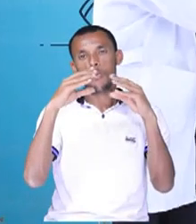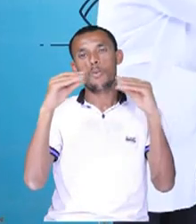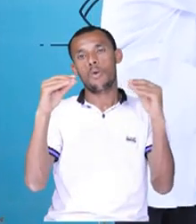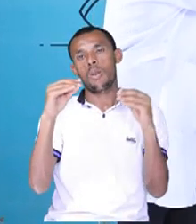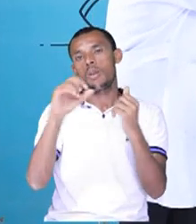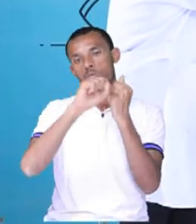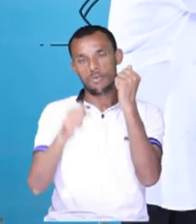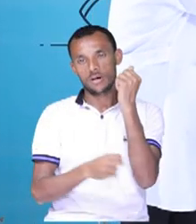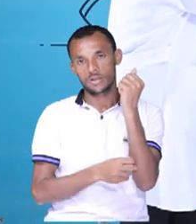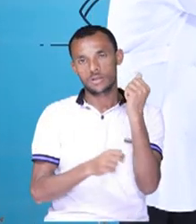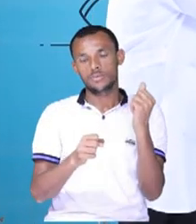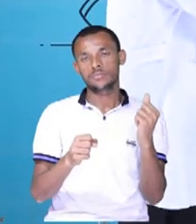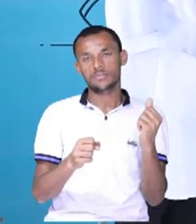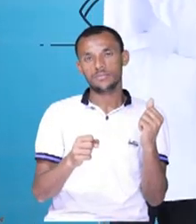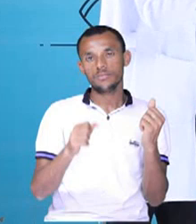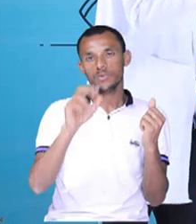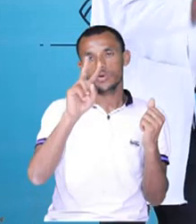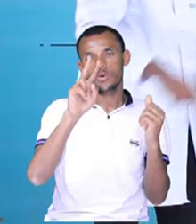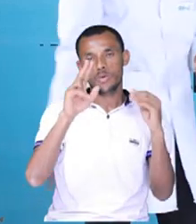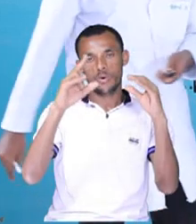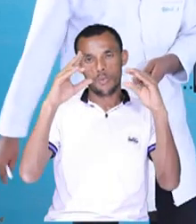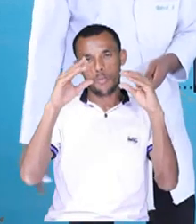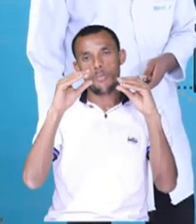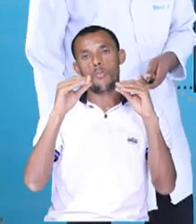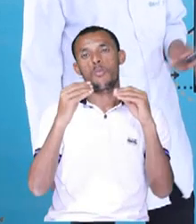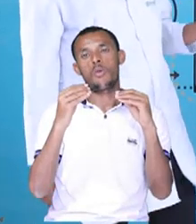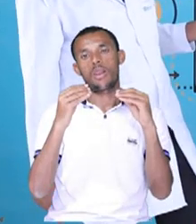For the production of 1 mole of B, 2 mole of A must be disappeared.